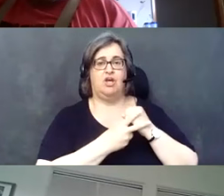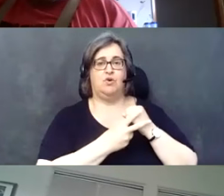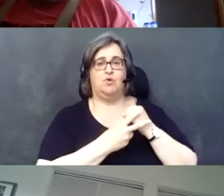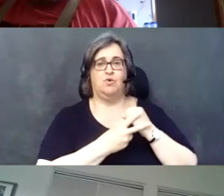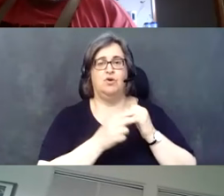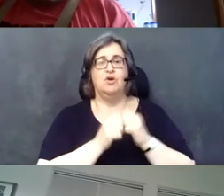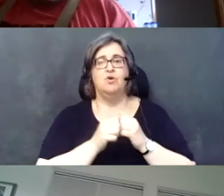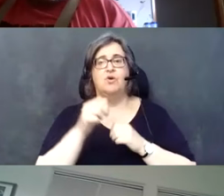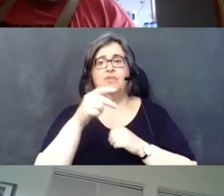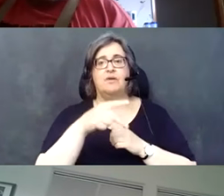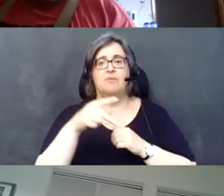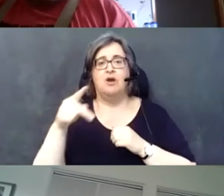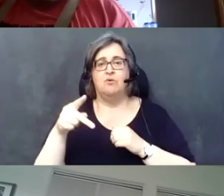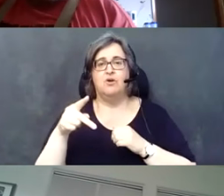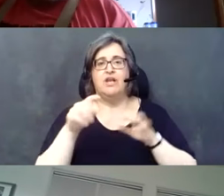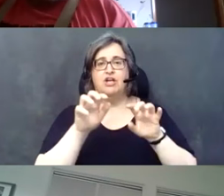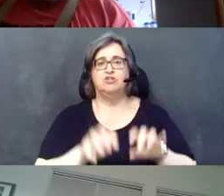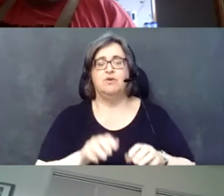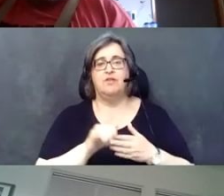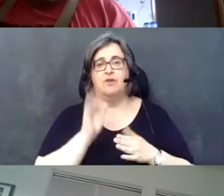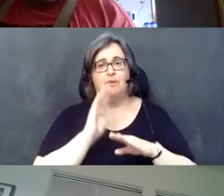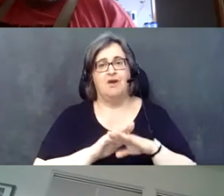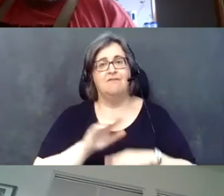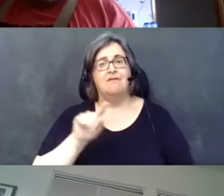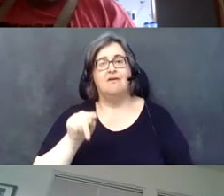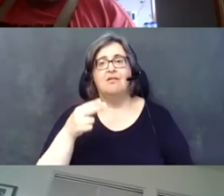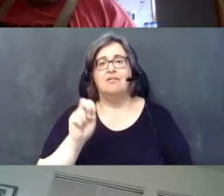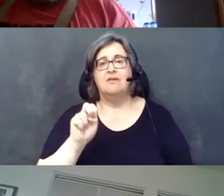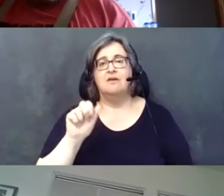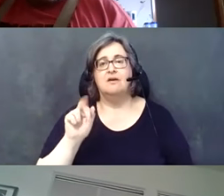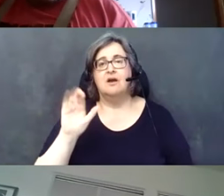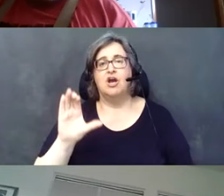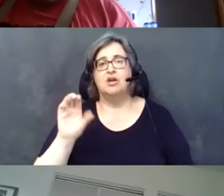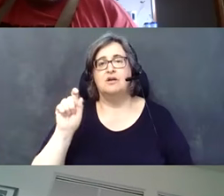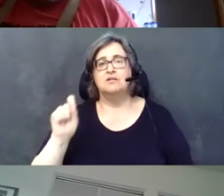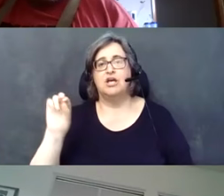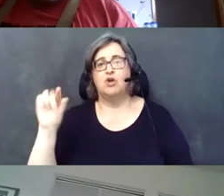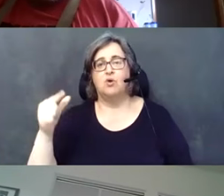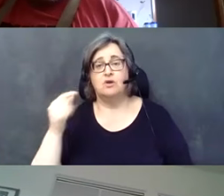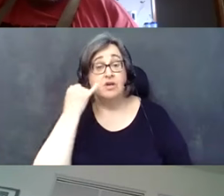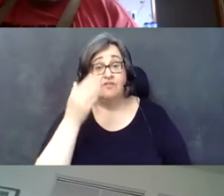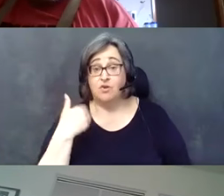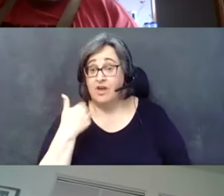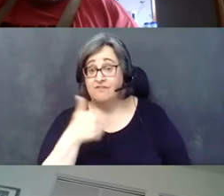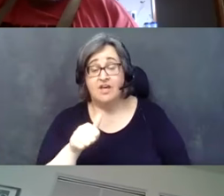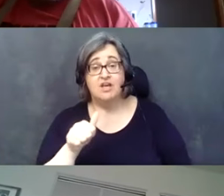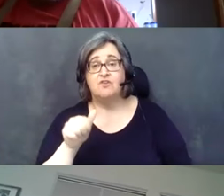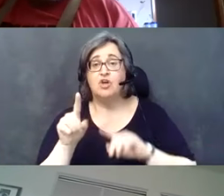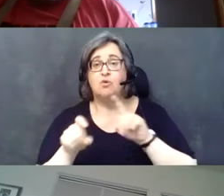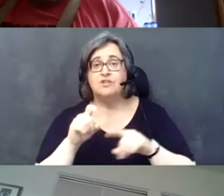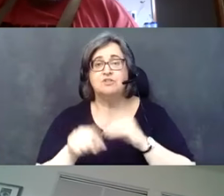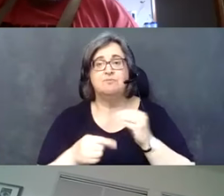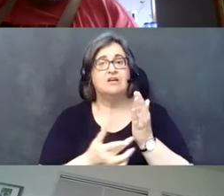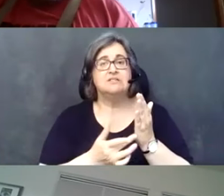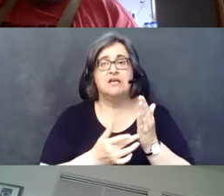with a PowerPoint and transcript, and that will be on thearc.org. If you have any questions regarding any technical assistance or about